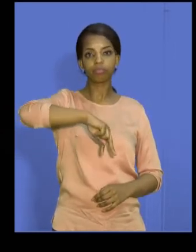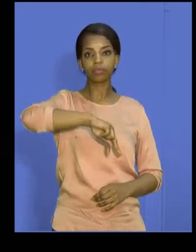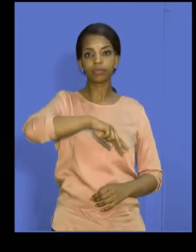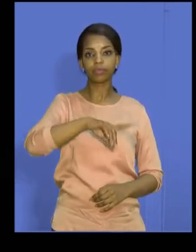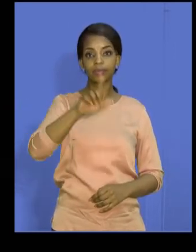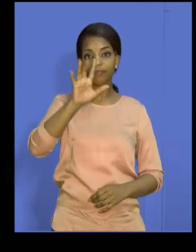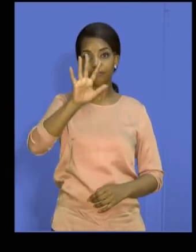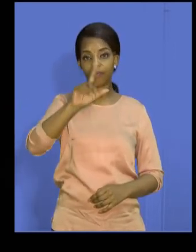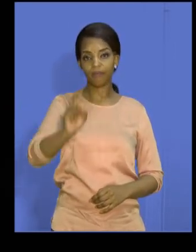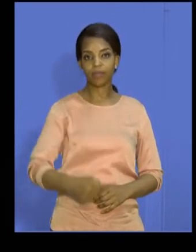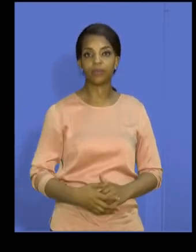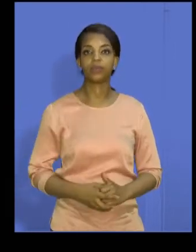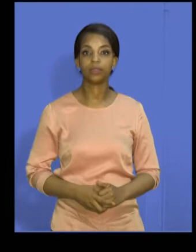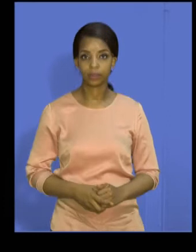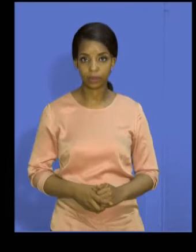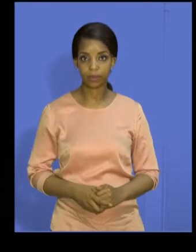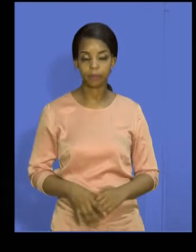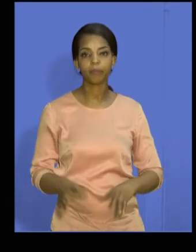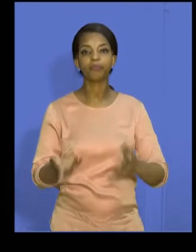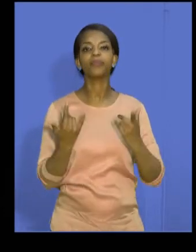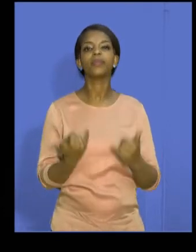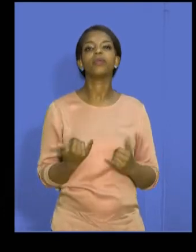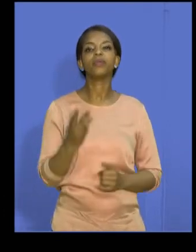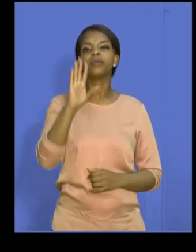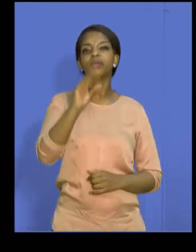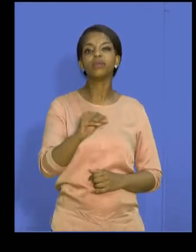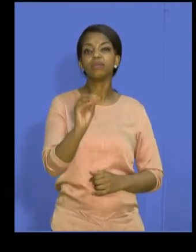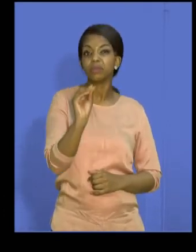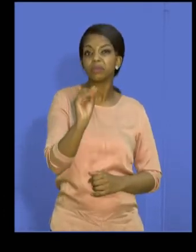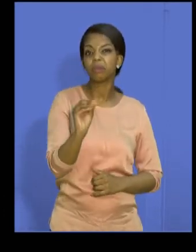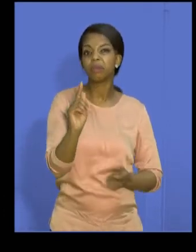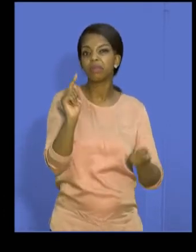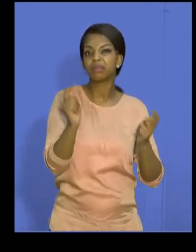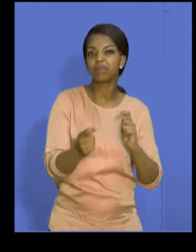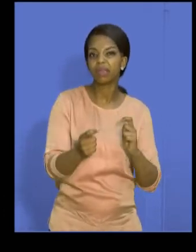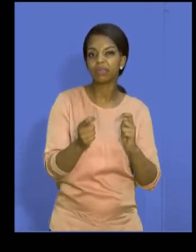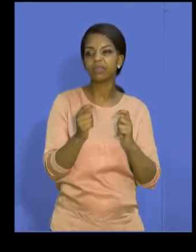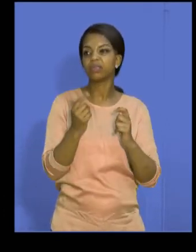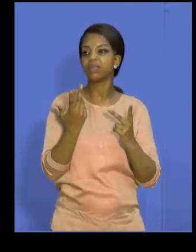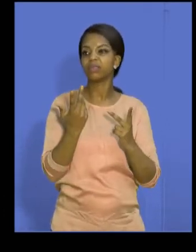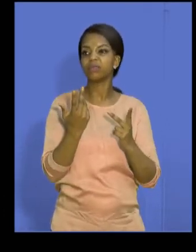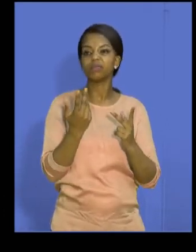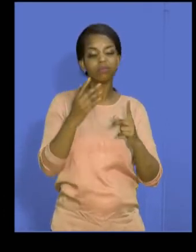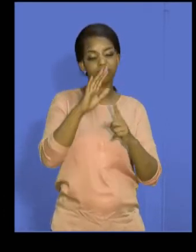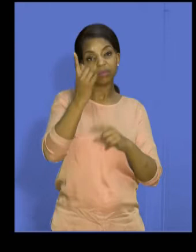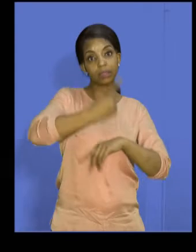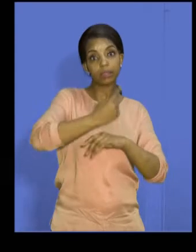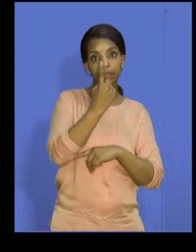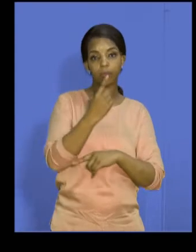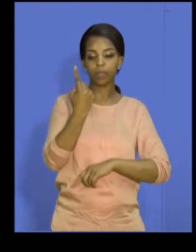be, was there any change between these 2 days in terms of the number of steps that the person